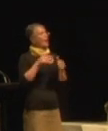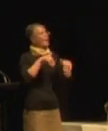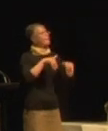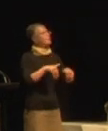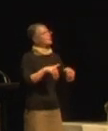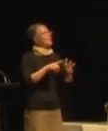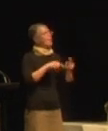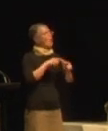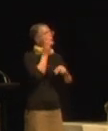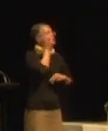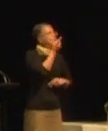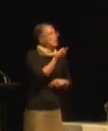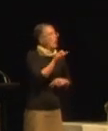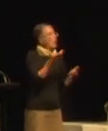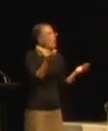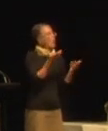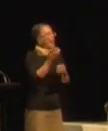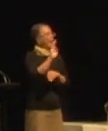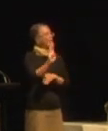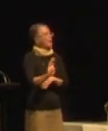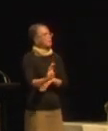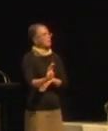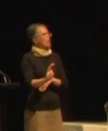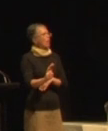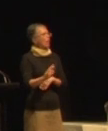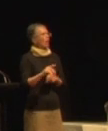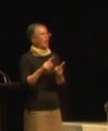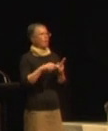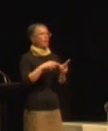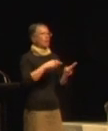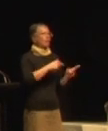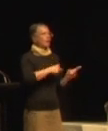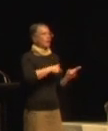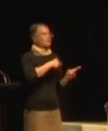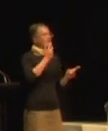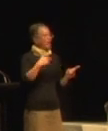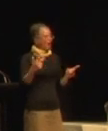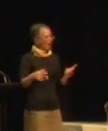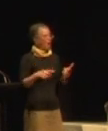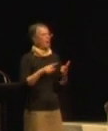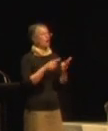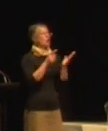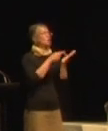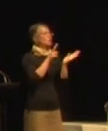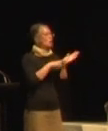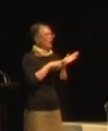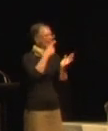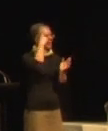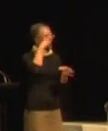Janeiro. We've been in Addis Ababa, rural Denmark, UN headquarters. Pretty much everywhere I